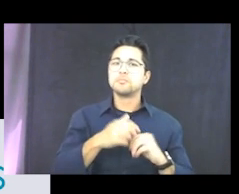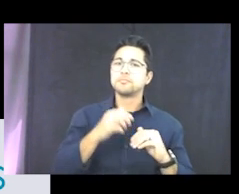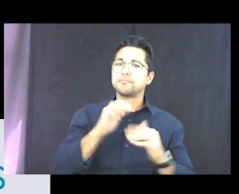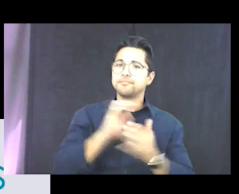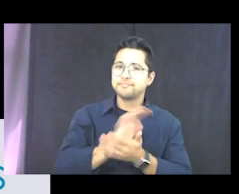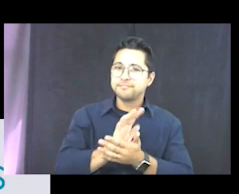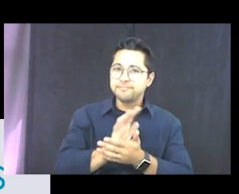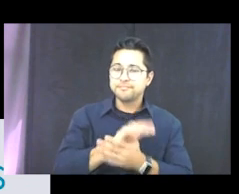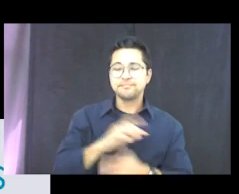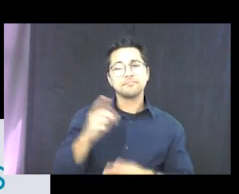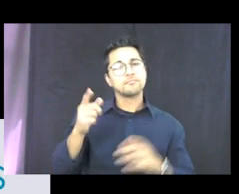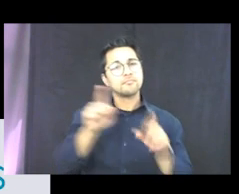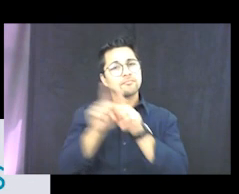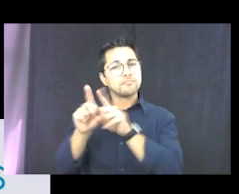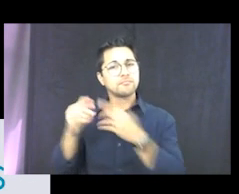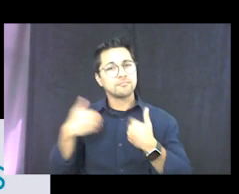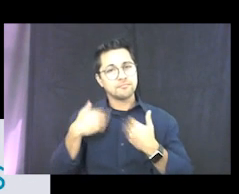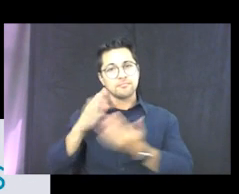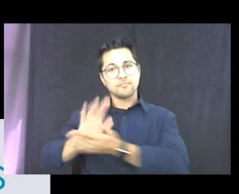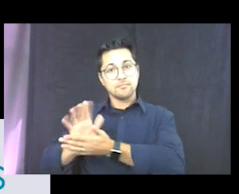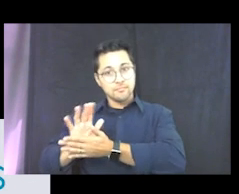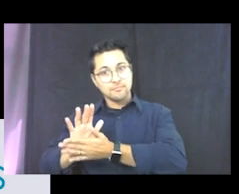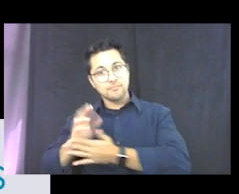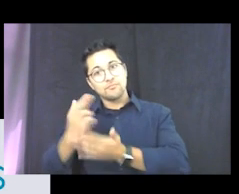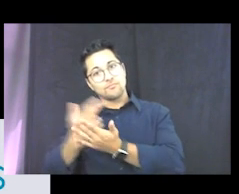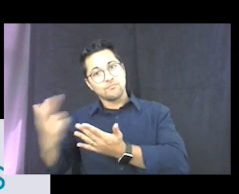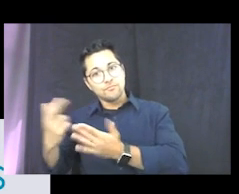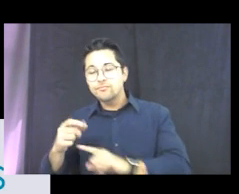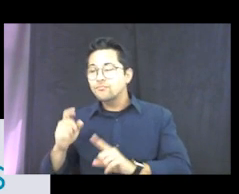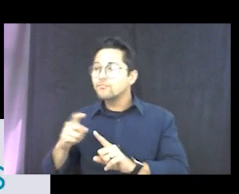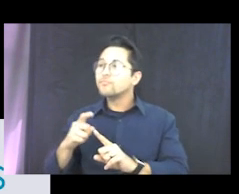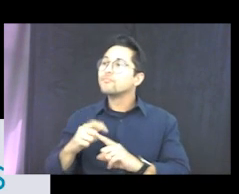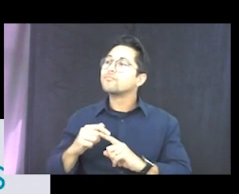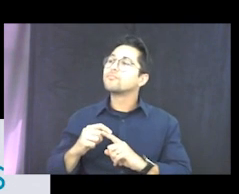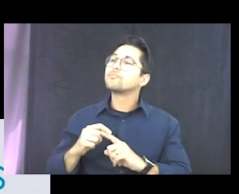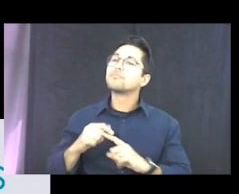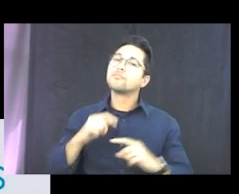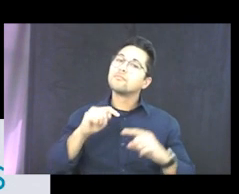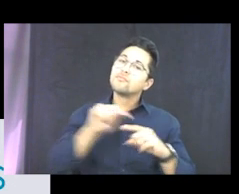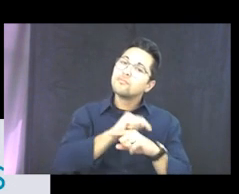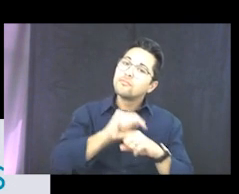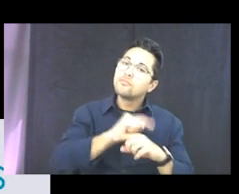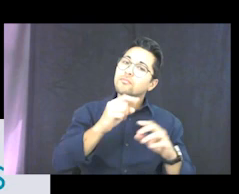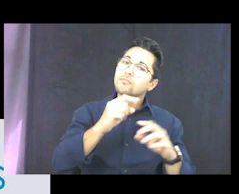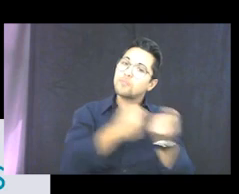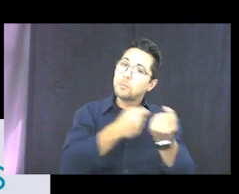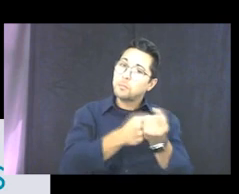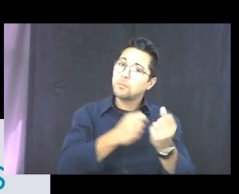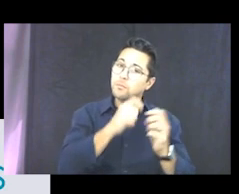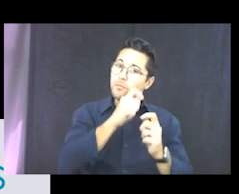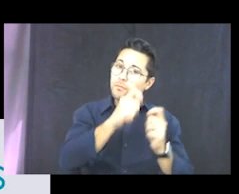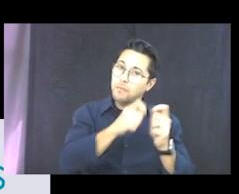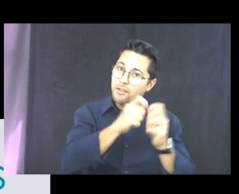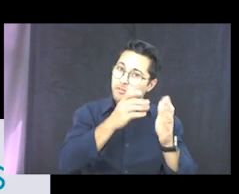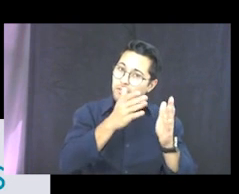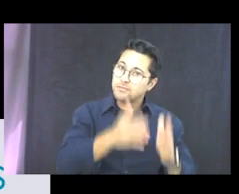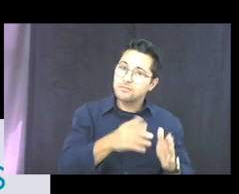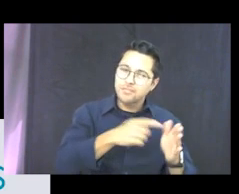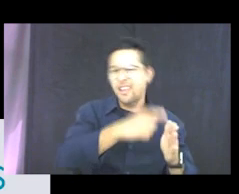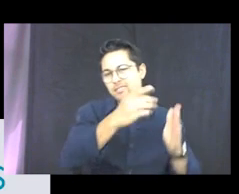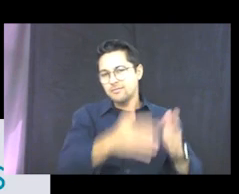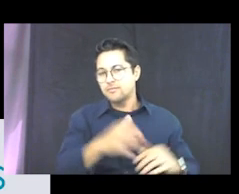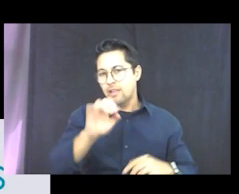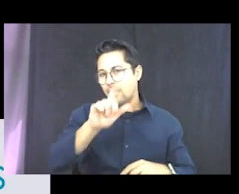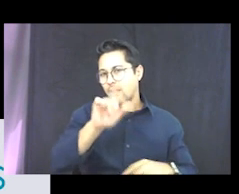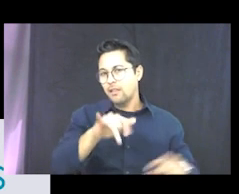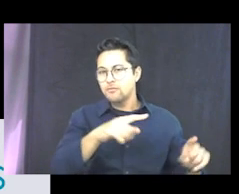simulations. We also have video resources. Our training support specialist, Allie, being one of them, create